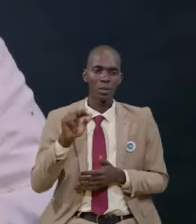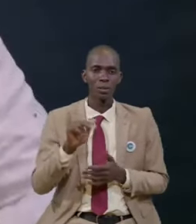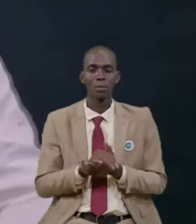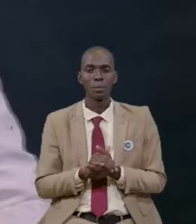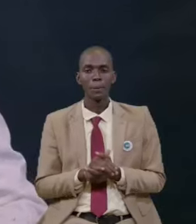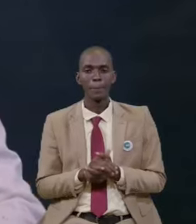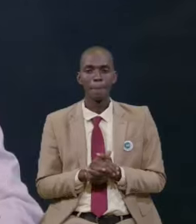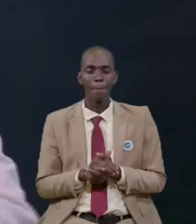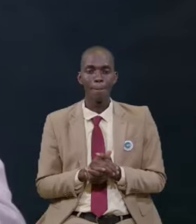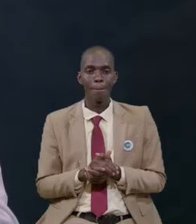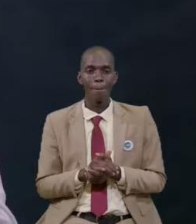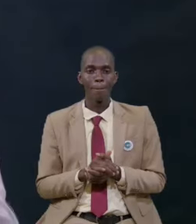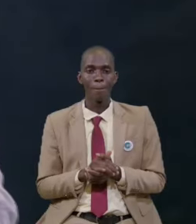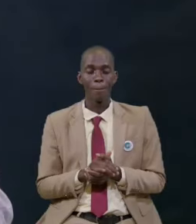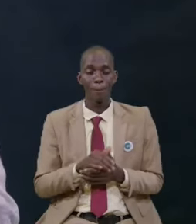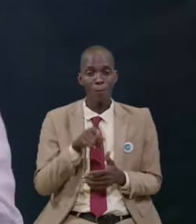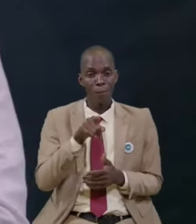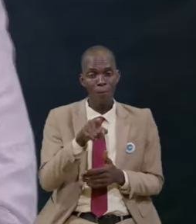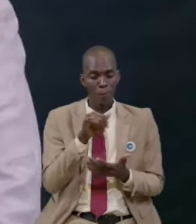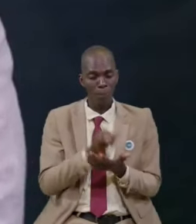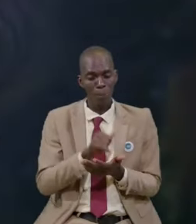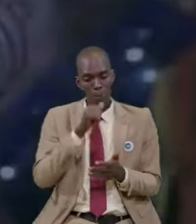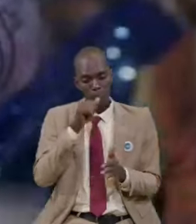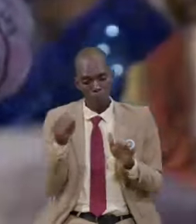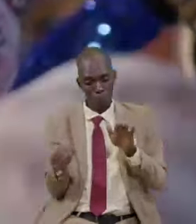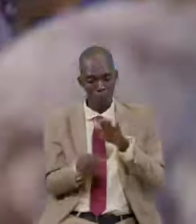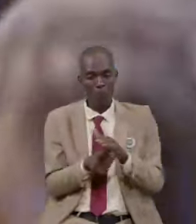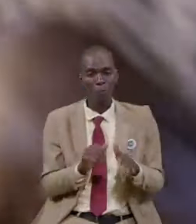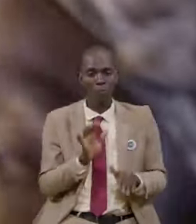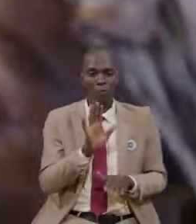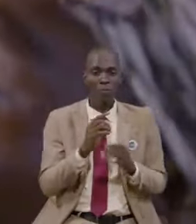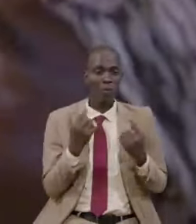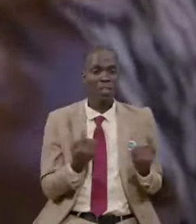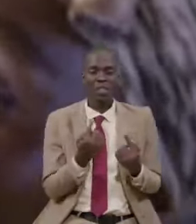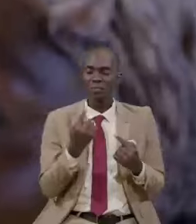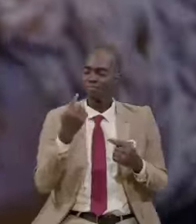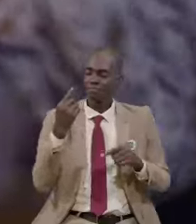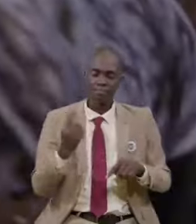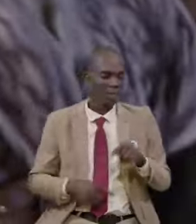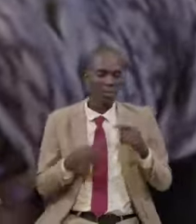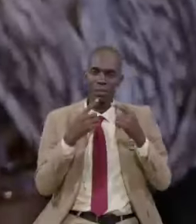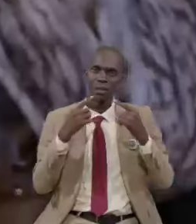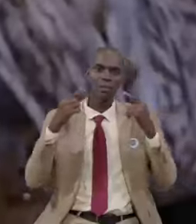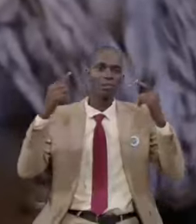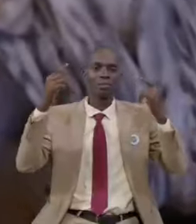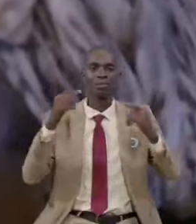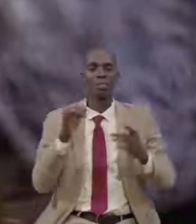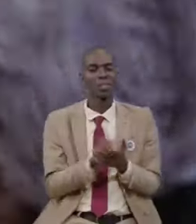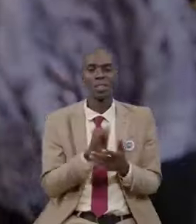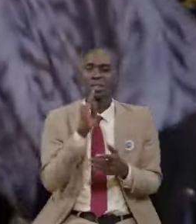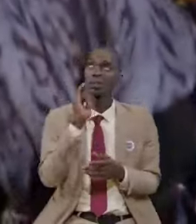his sins shall not prosper. That's the word of God. He that covereth